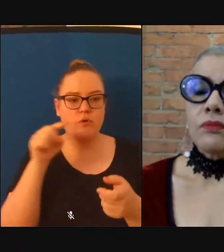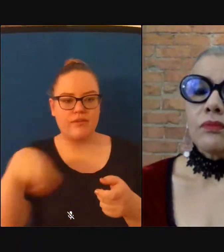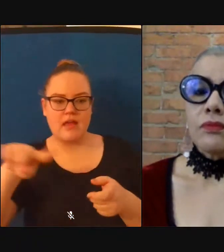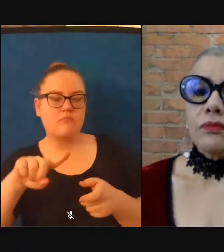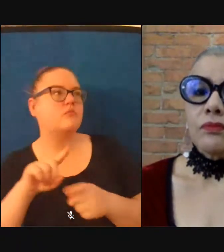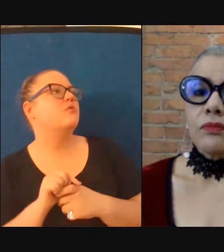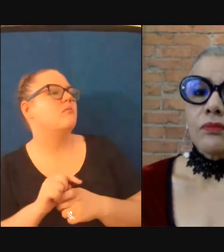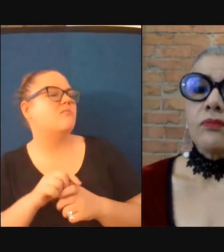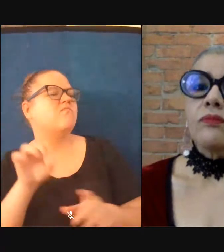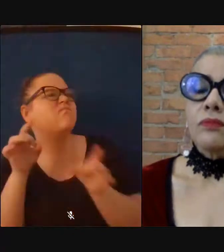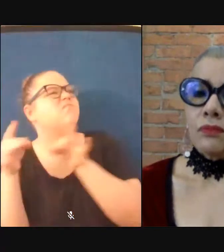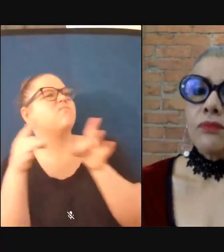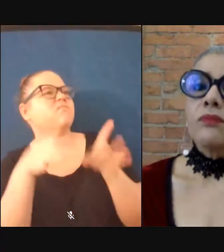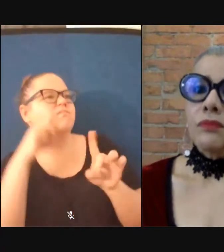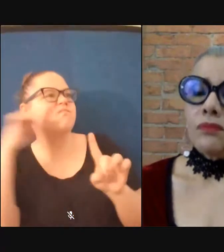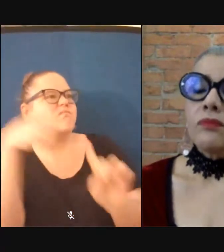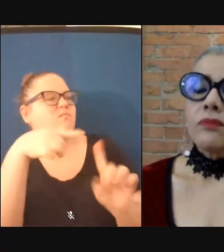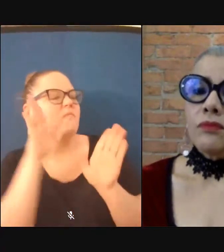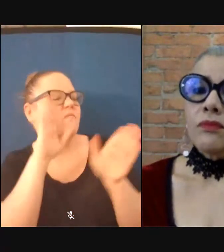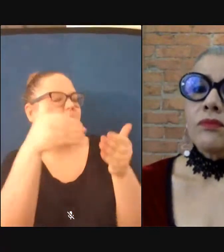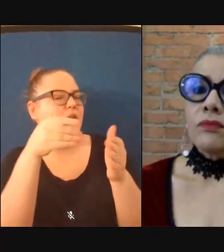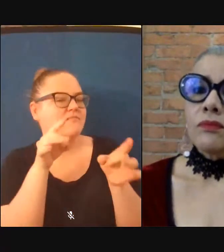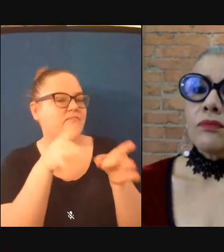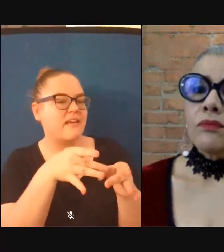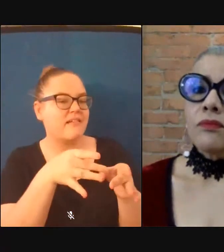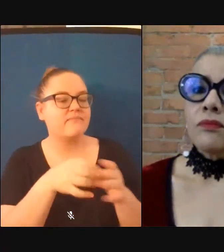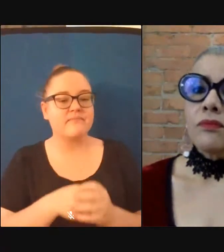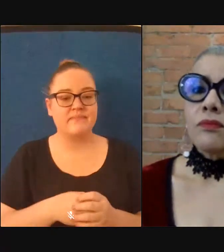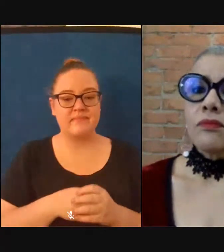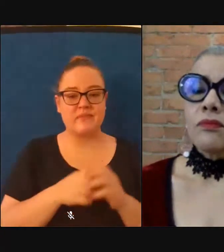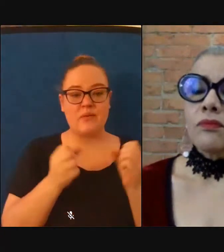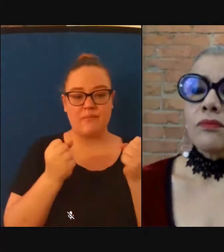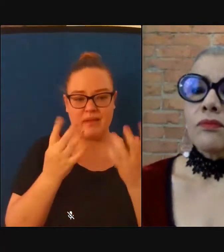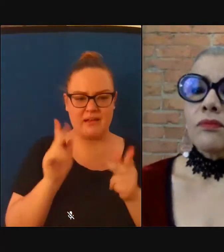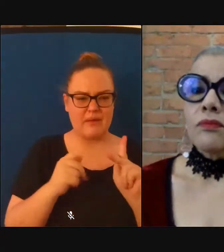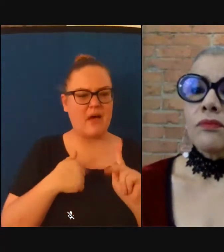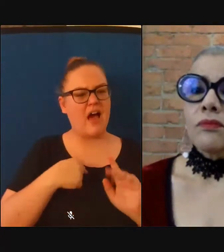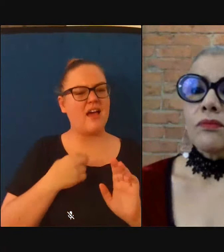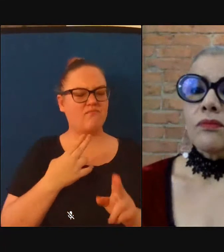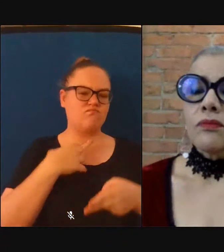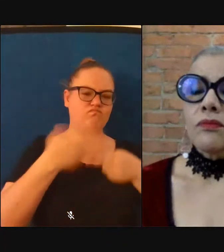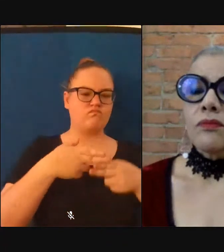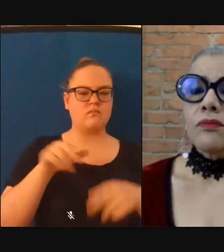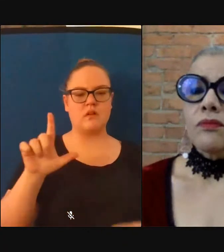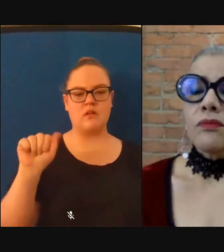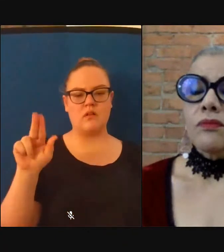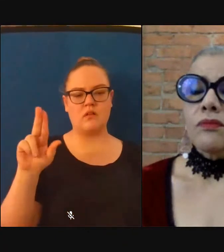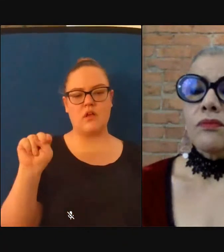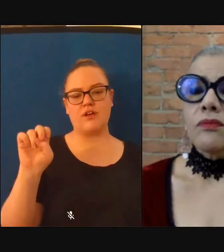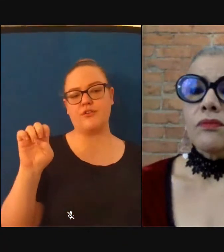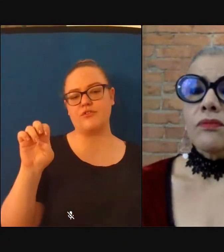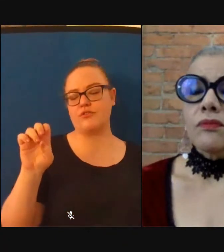as a recruiting tactic. So a lot of the people who I call launderers in the book, the people who offer